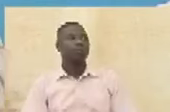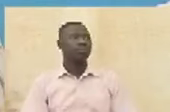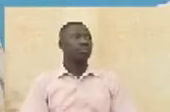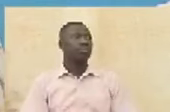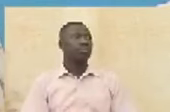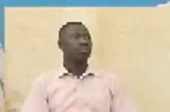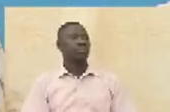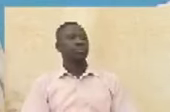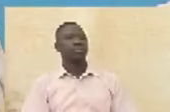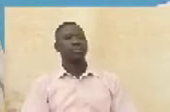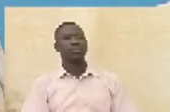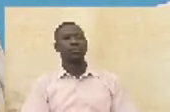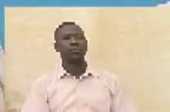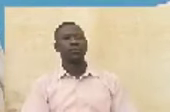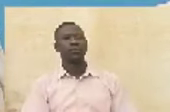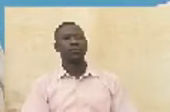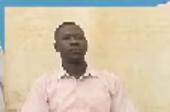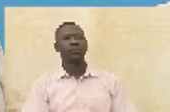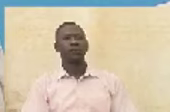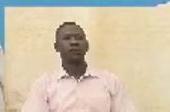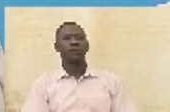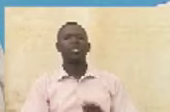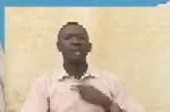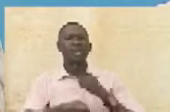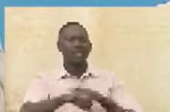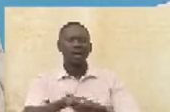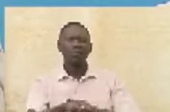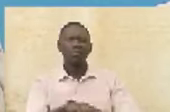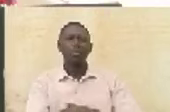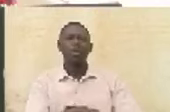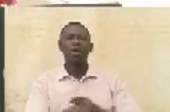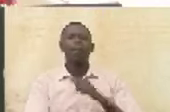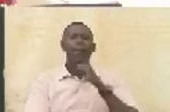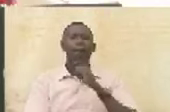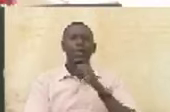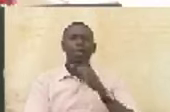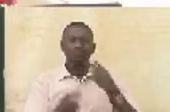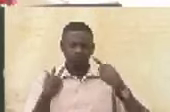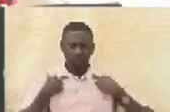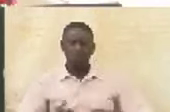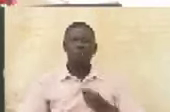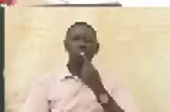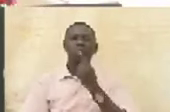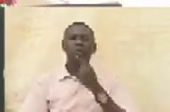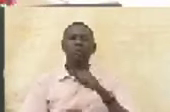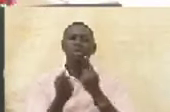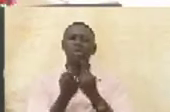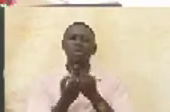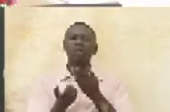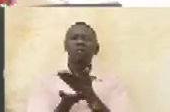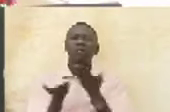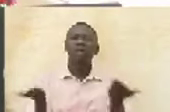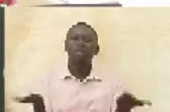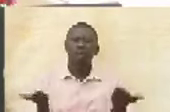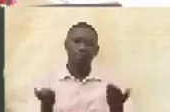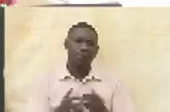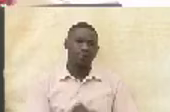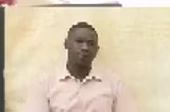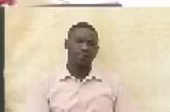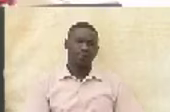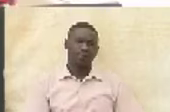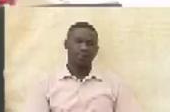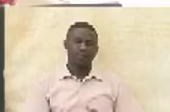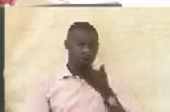Where were the men in red at this point? Ñi mol men ka ñu fe wulé ngol dung wulé o wato la. Ibagi. They were